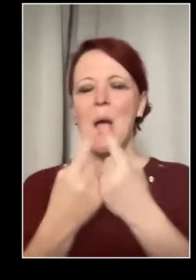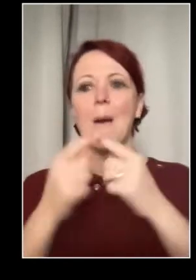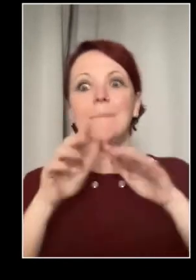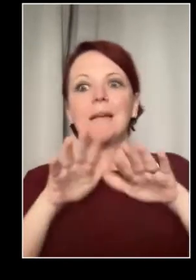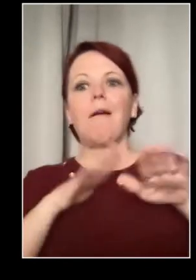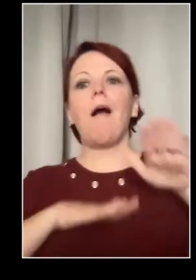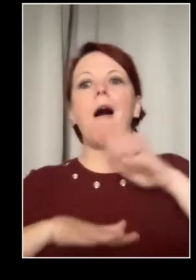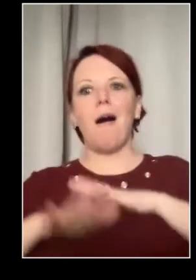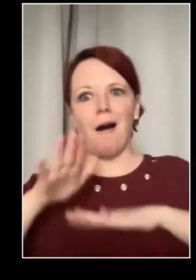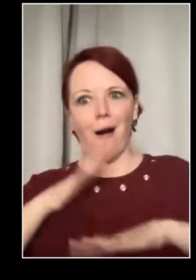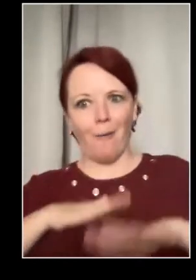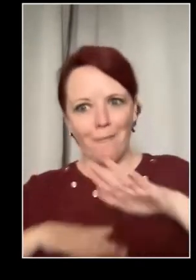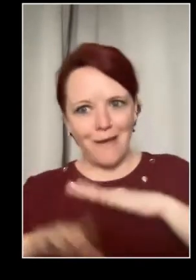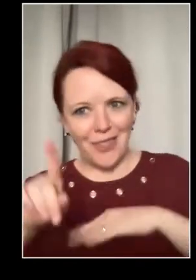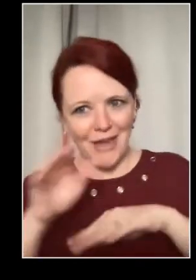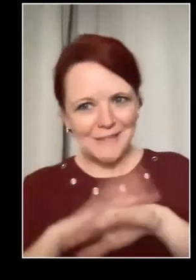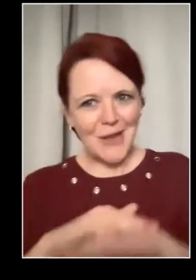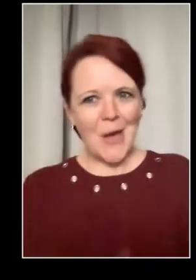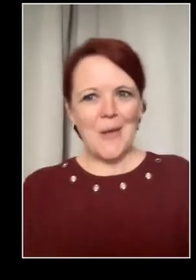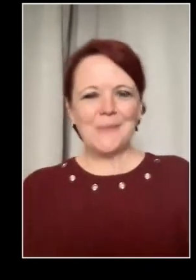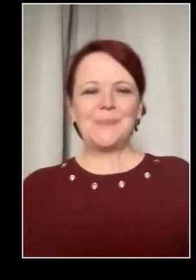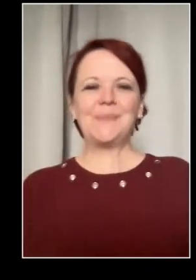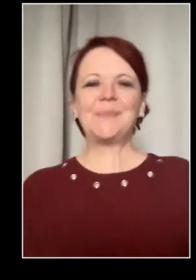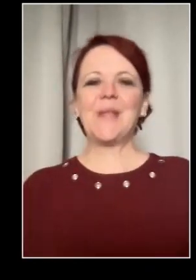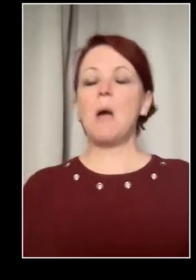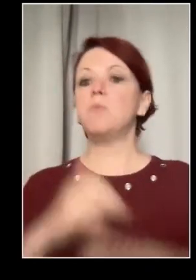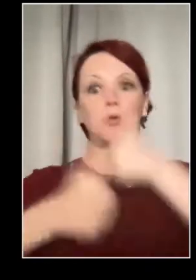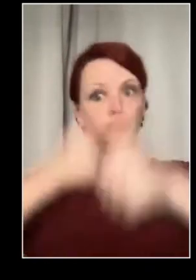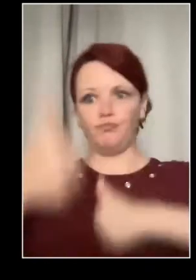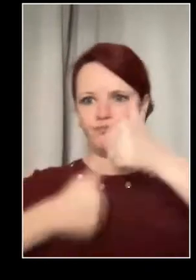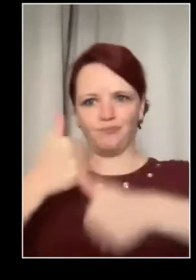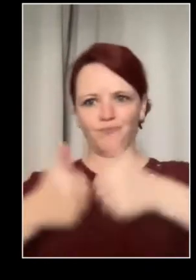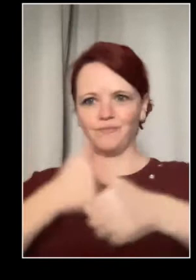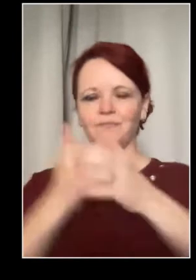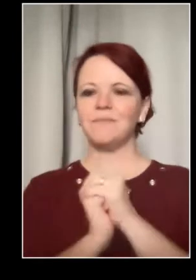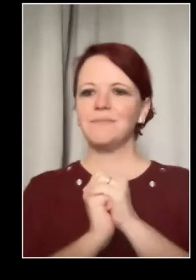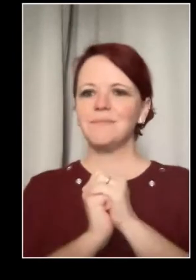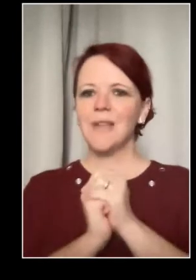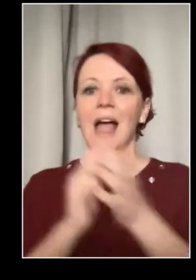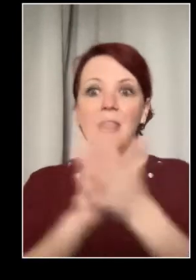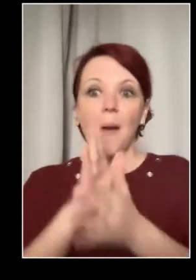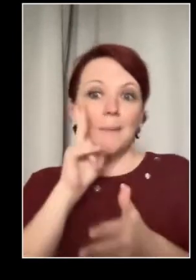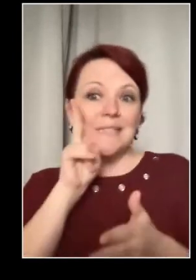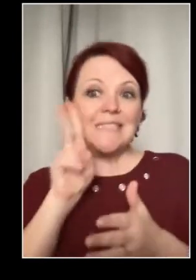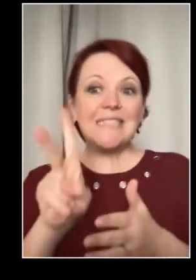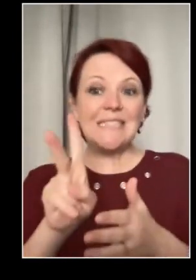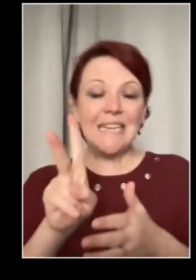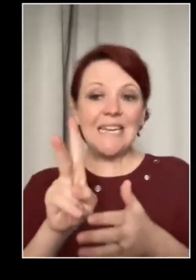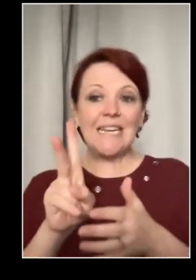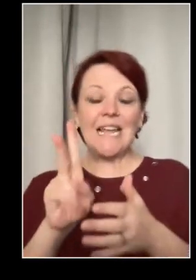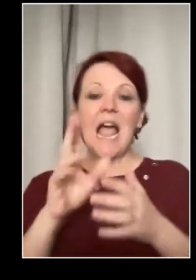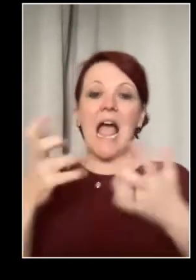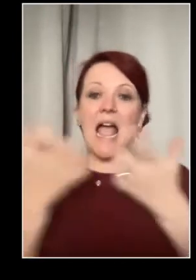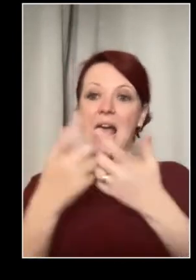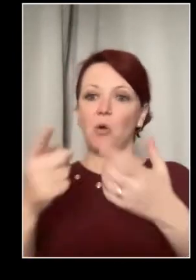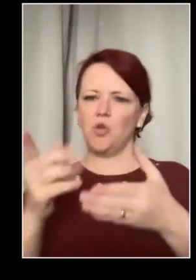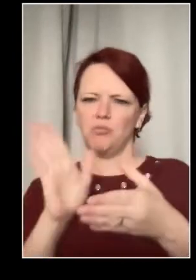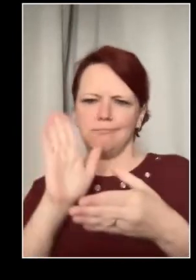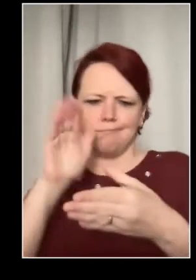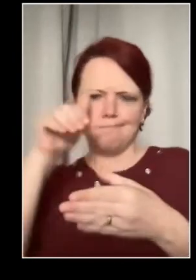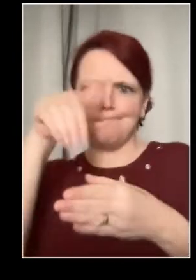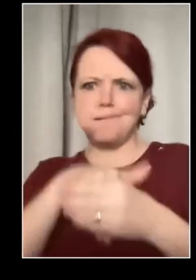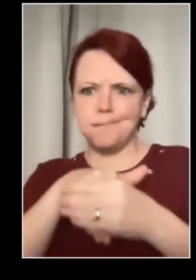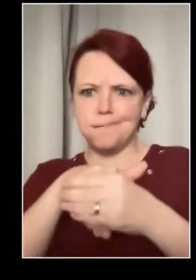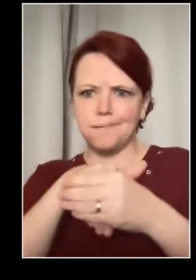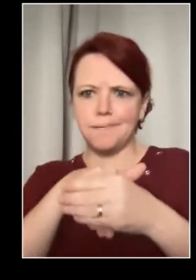that time after the first one. A massive congratulations to you. The judges were pleased to see how you embedded equality and diversity into the